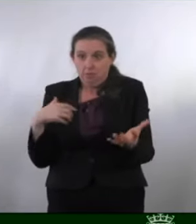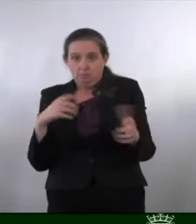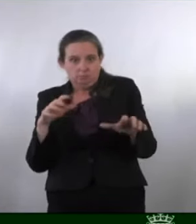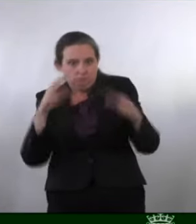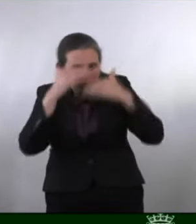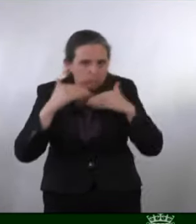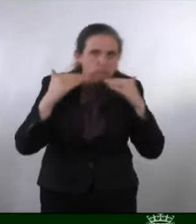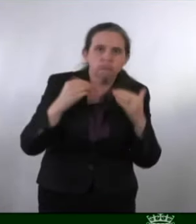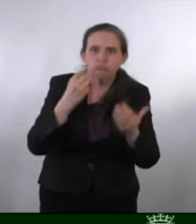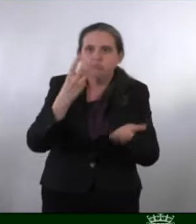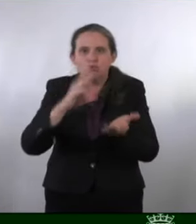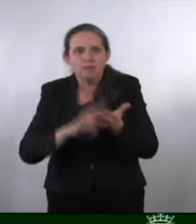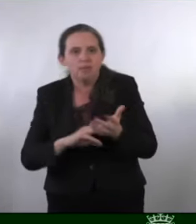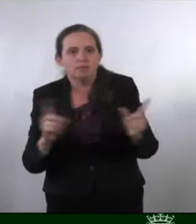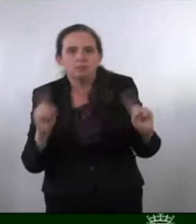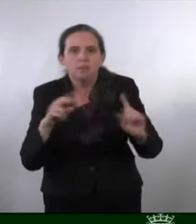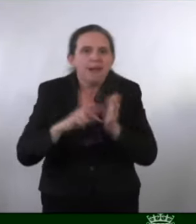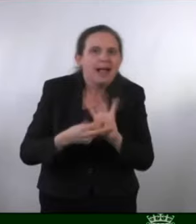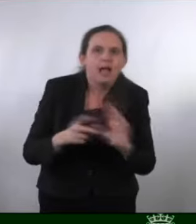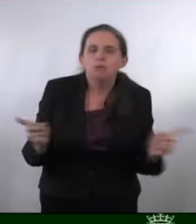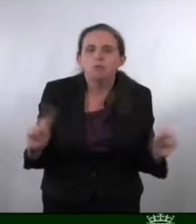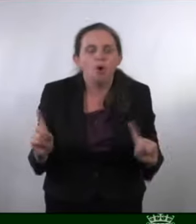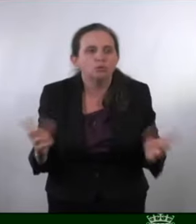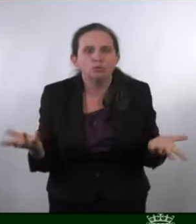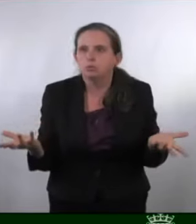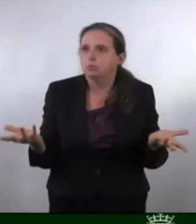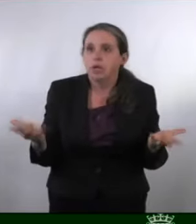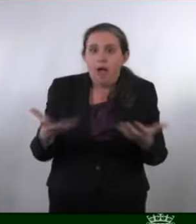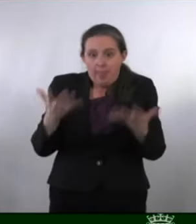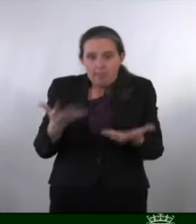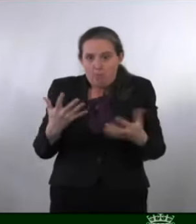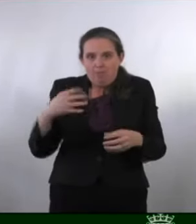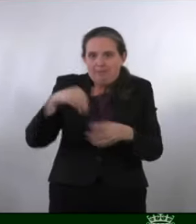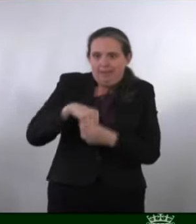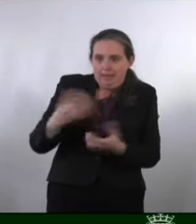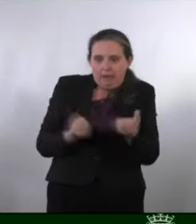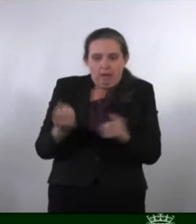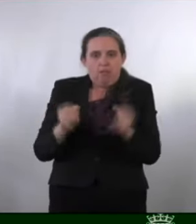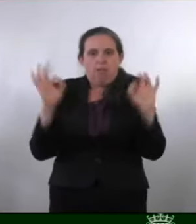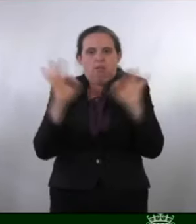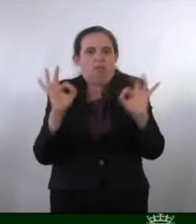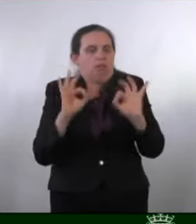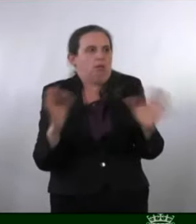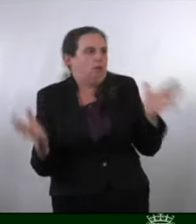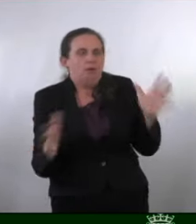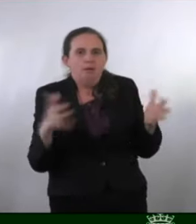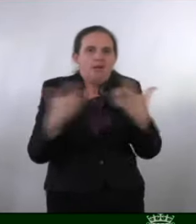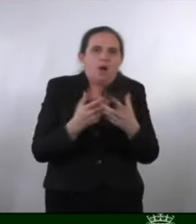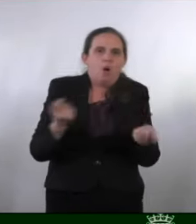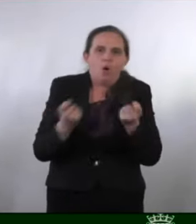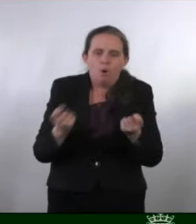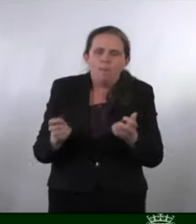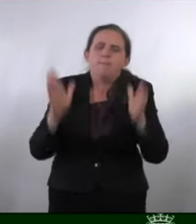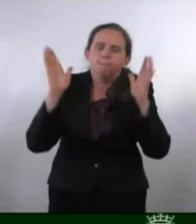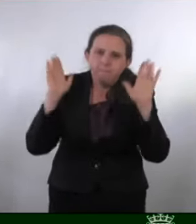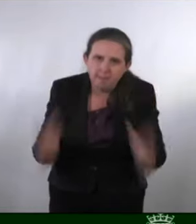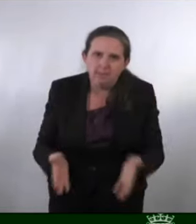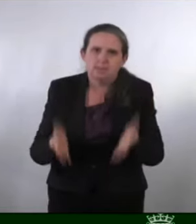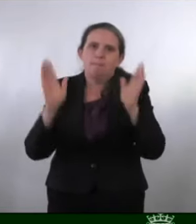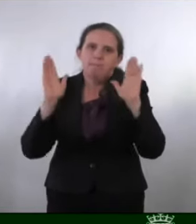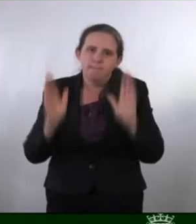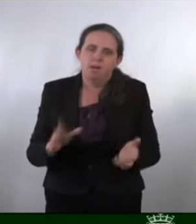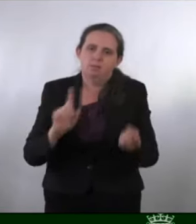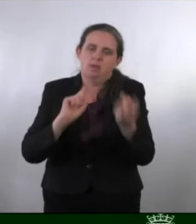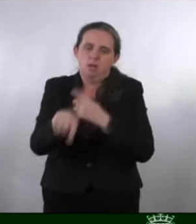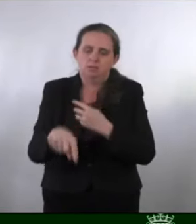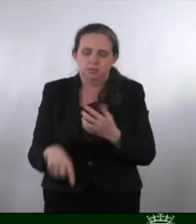3 months in relation to schemes that they are not currently in, and that needs urgently to be addressed. Could I then turn to